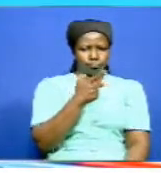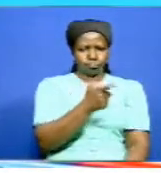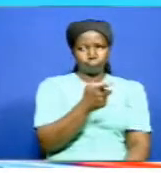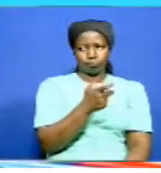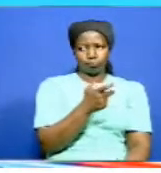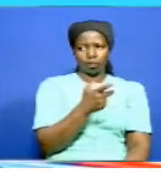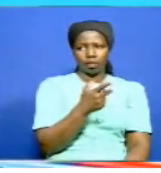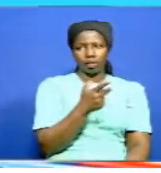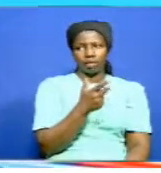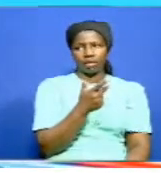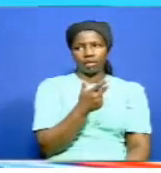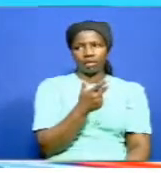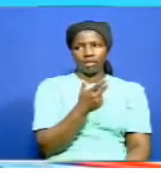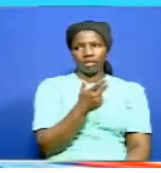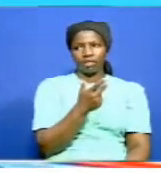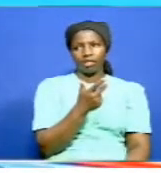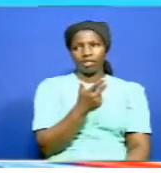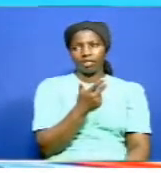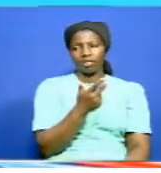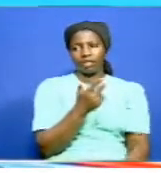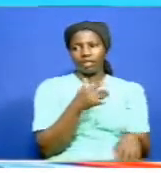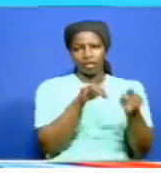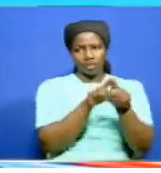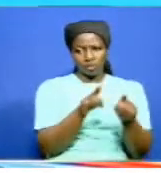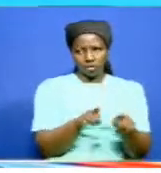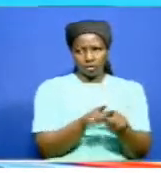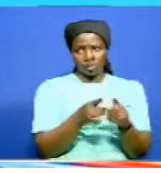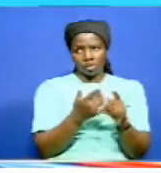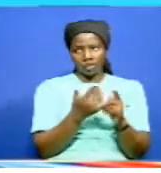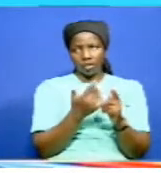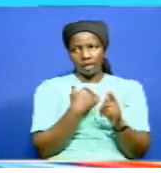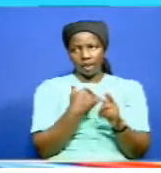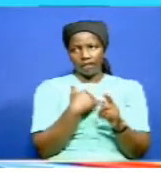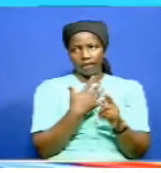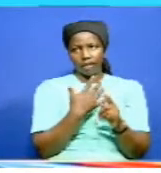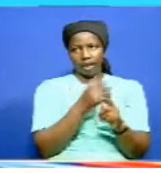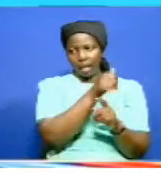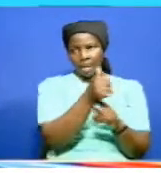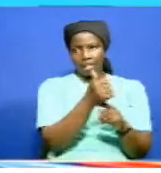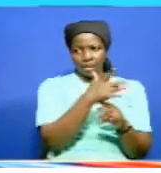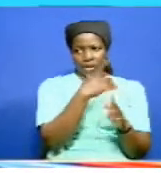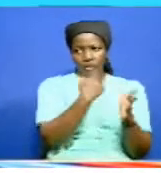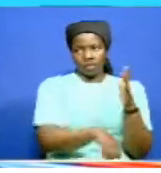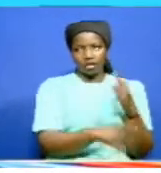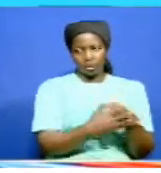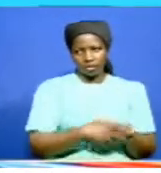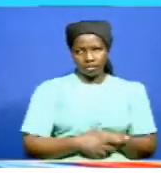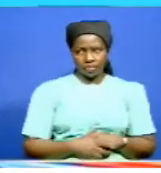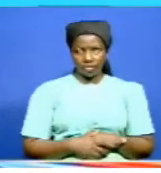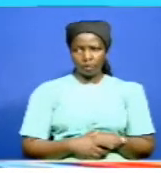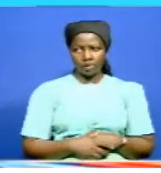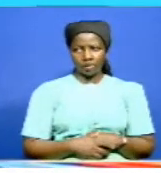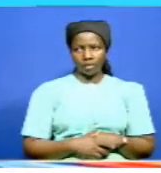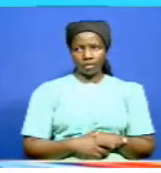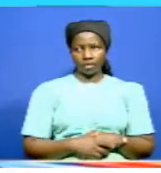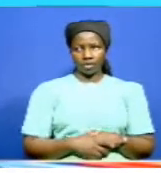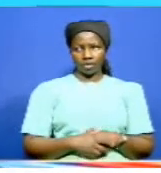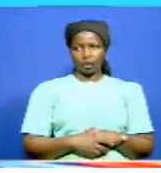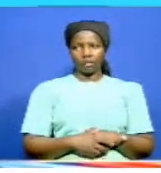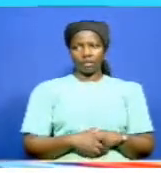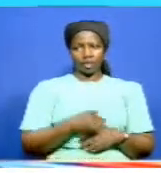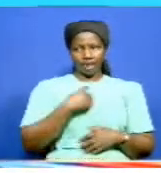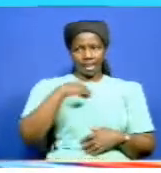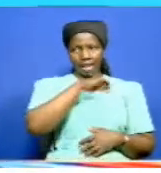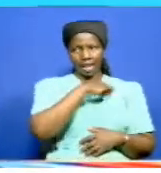what do you call them? Of course, we have other costs other than the vial itself. Yes. Are we the ones